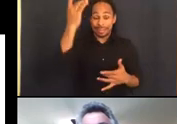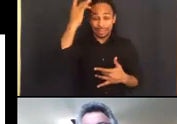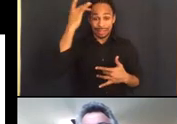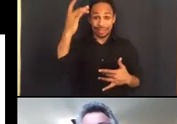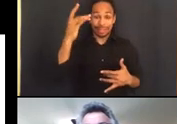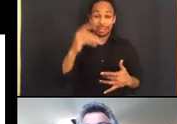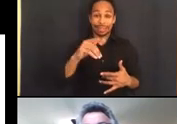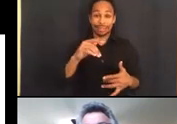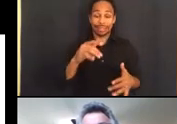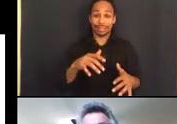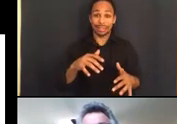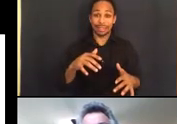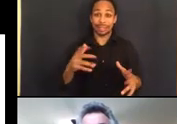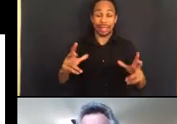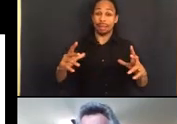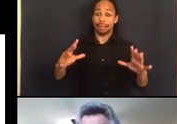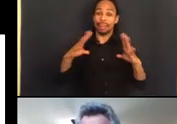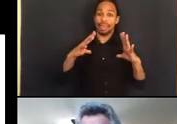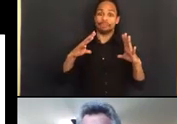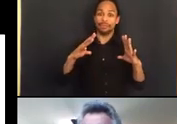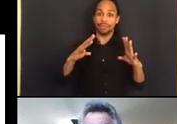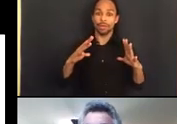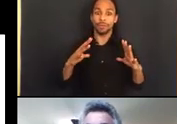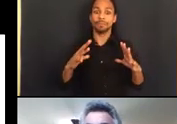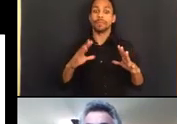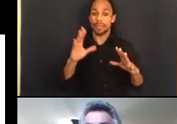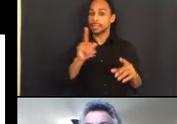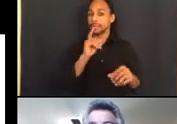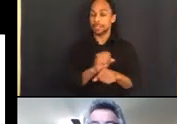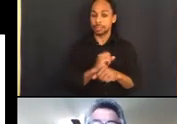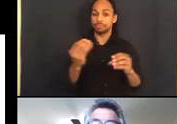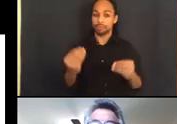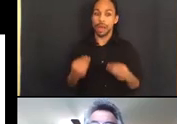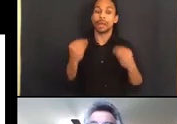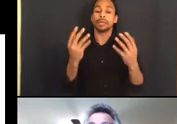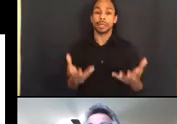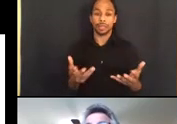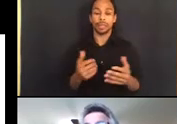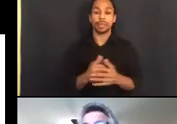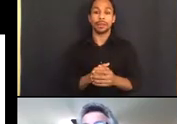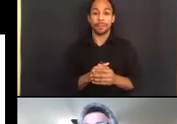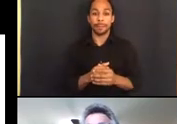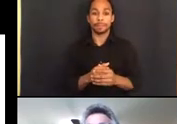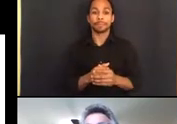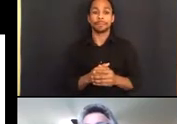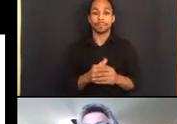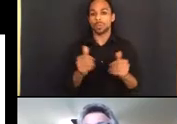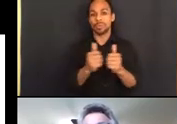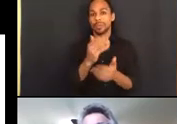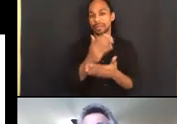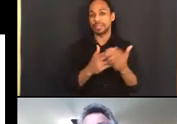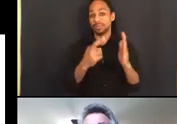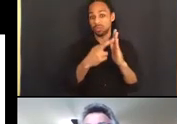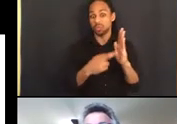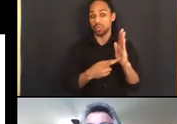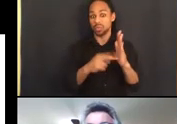who have not accrued 90 days prior employment with an employer, and then the federal has also exclusions. Given that most farm workers in this